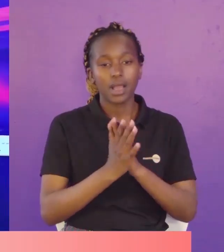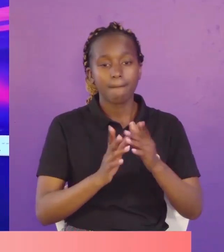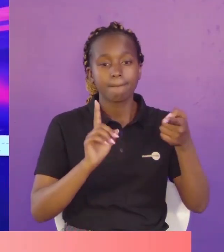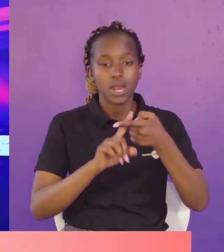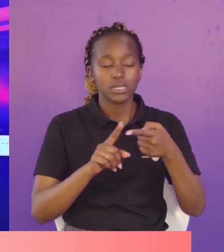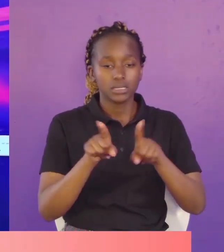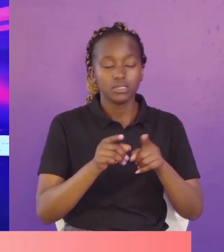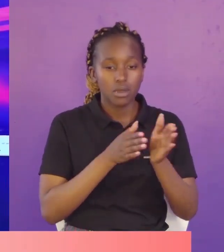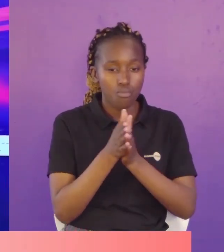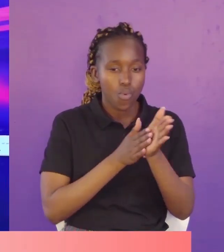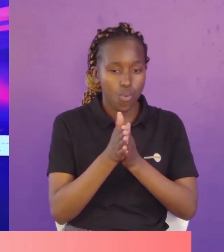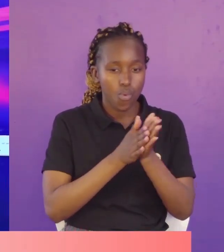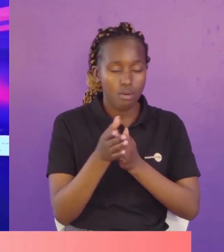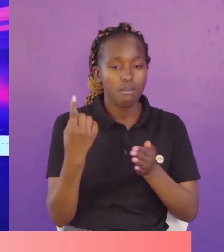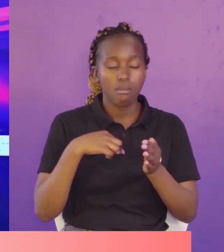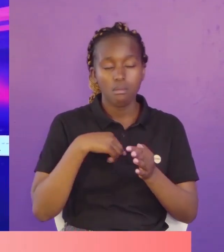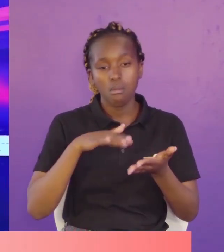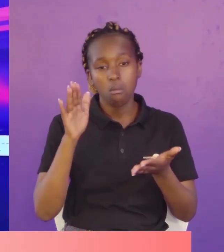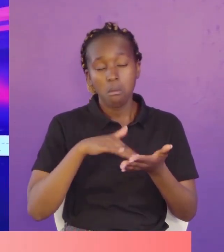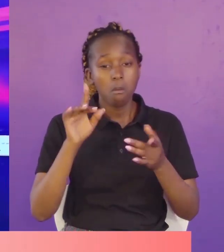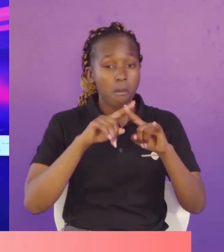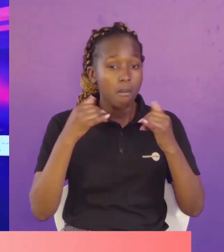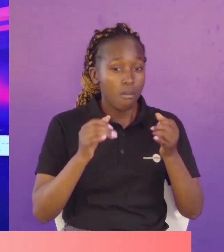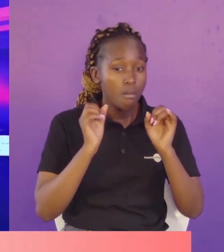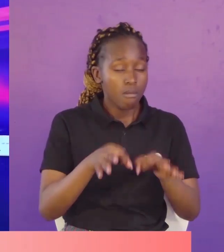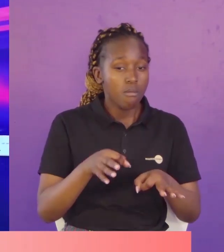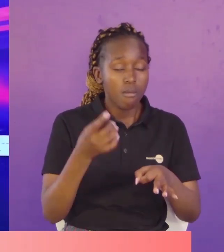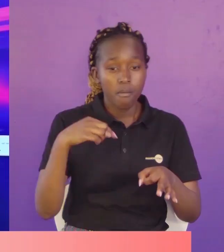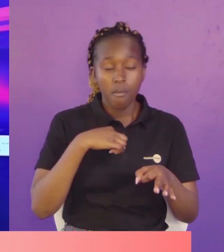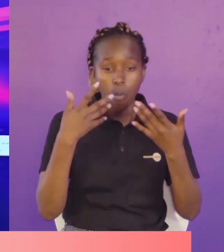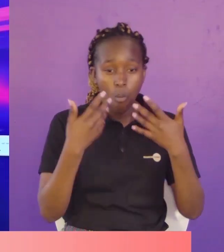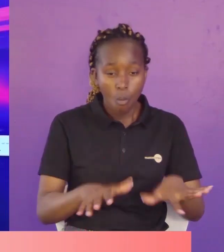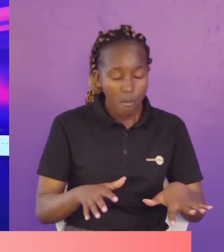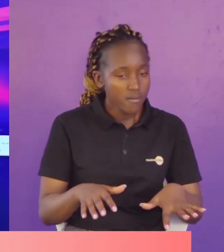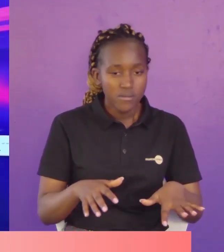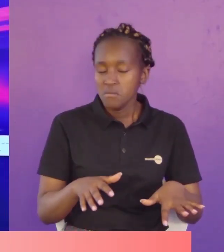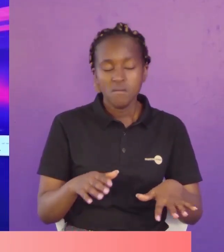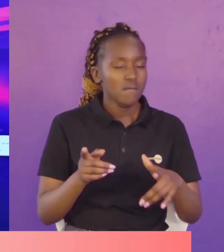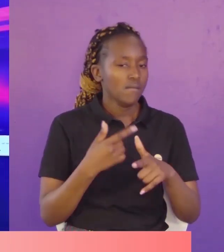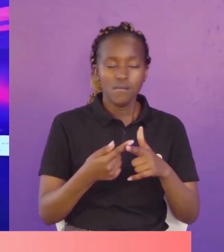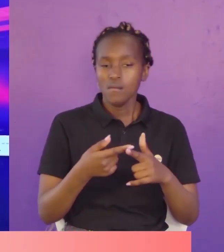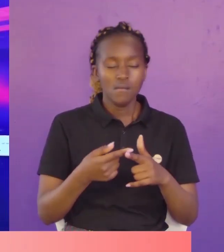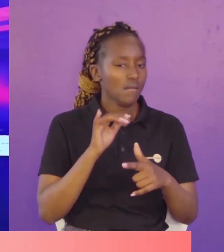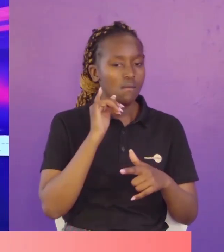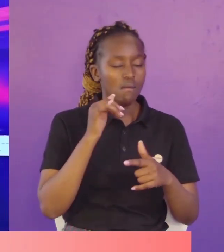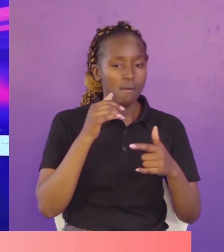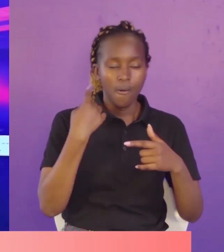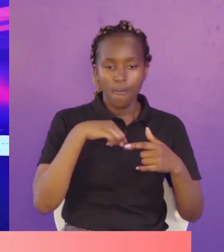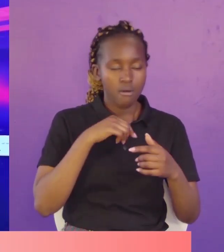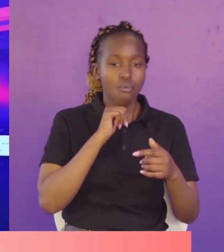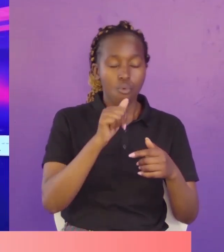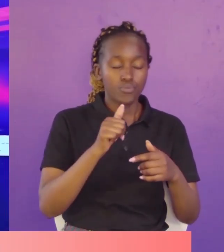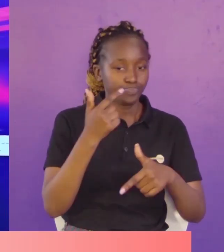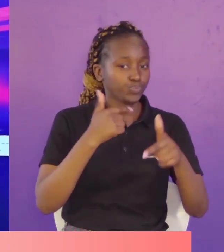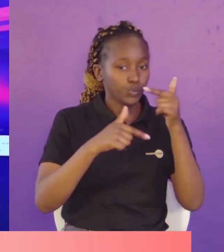us motivation. But if we lose against Seychelles, we will also lose against Ivory Coast, because Ivory Coast has a lot of